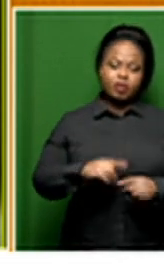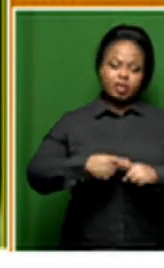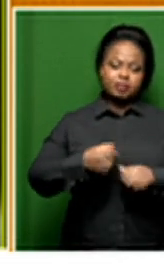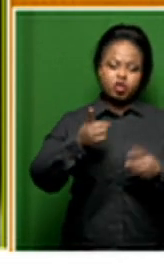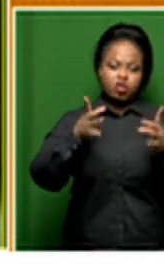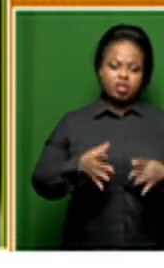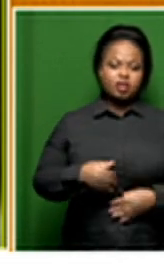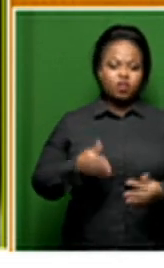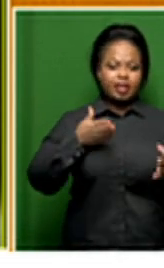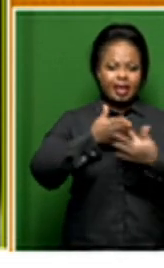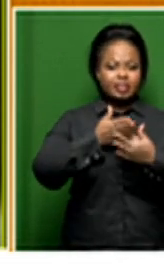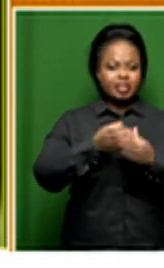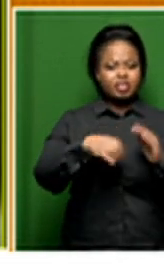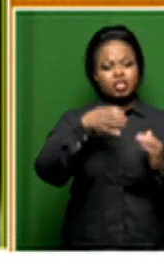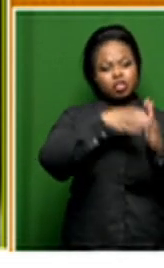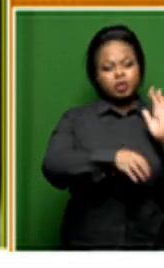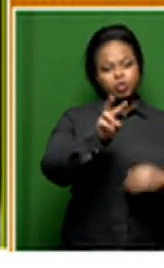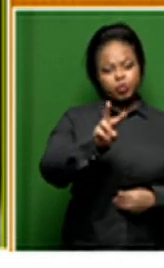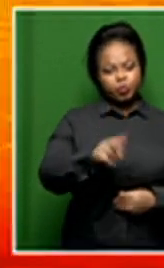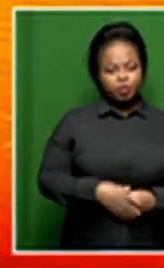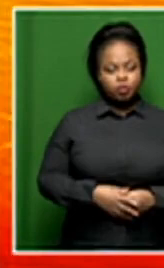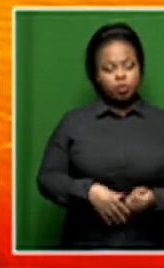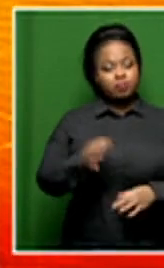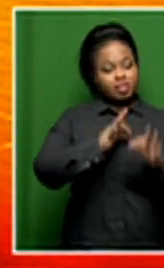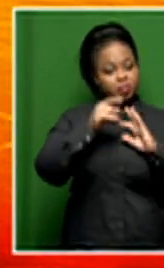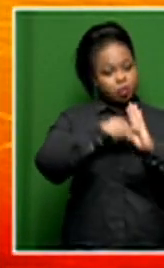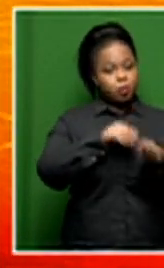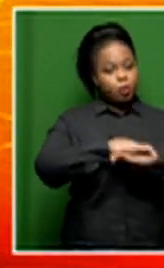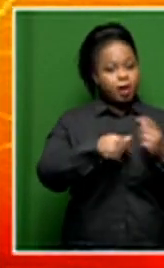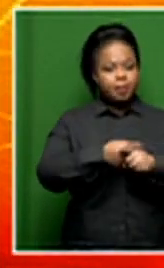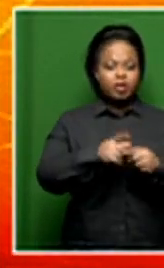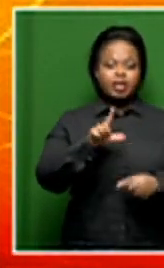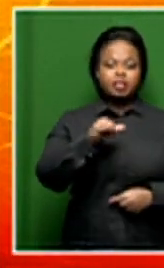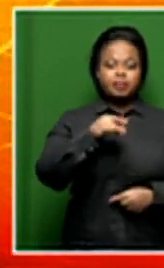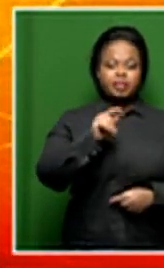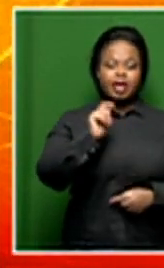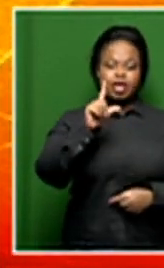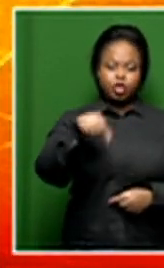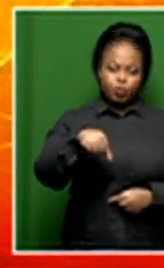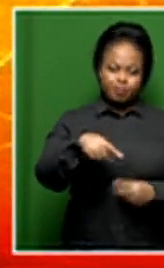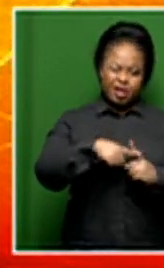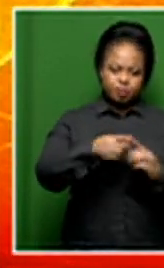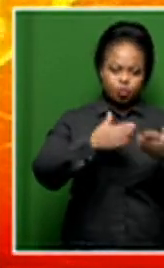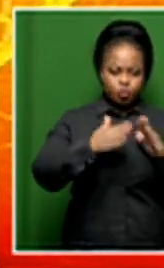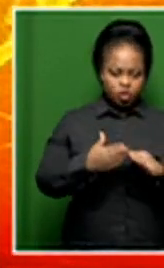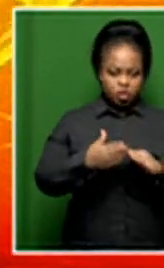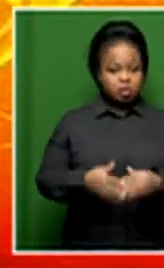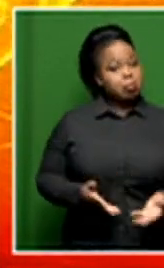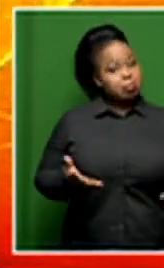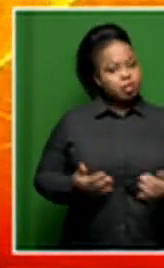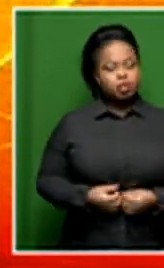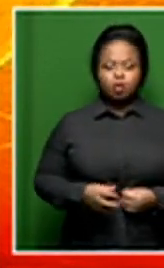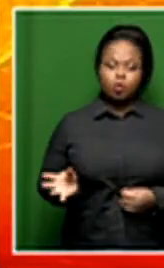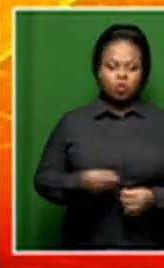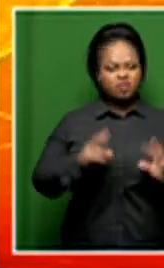Executive Director of Access Chapter 2. Talking to us about the LGBTIQ plus community and